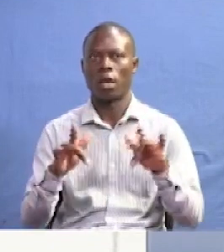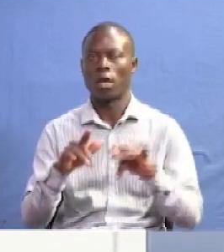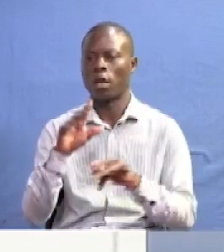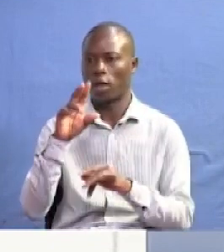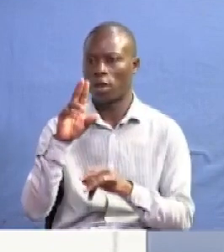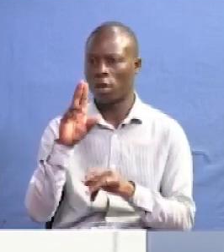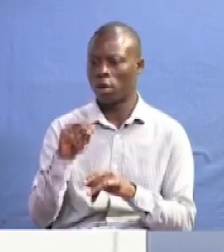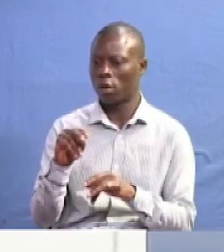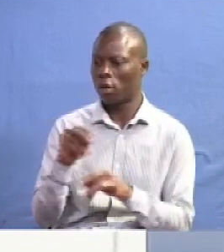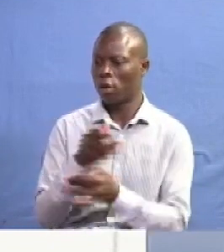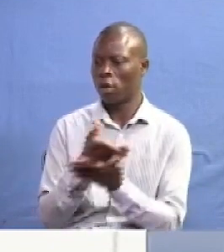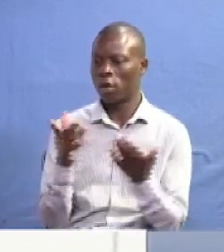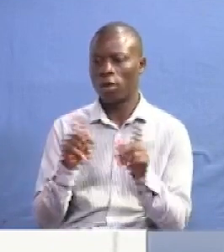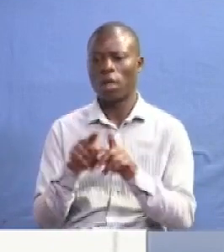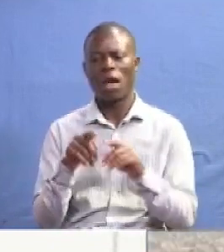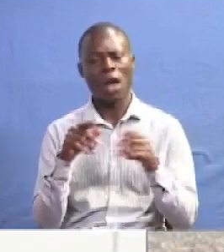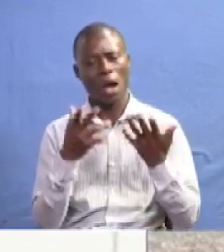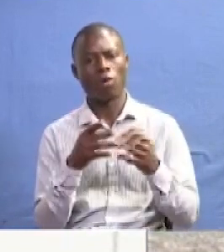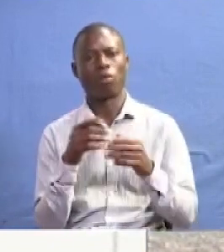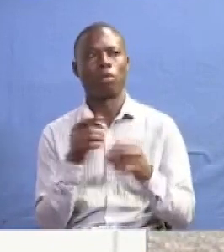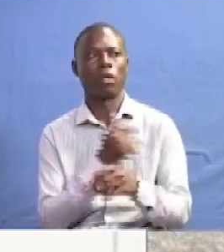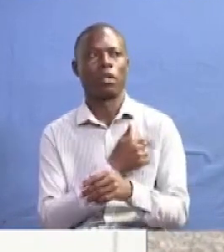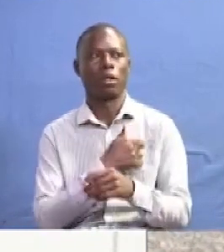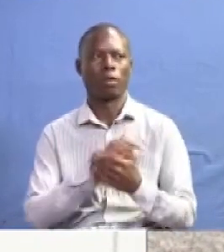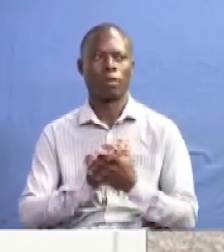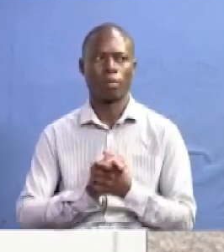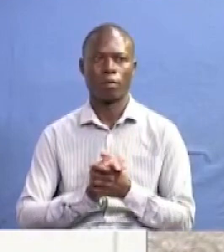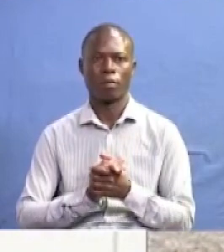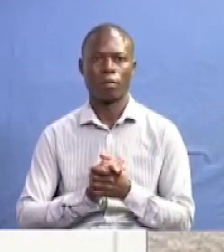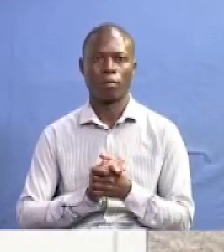no definitive cure for endometriosis.